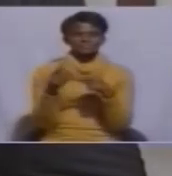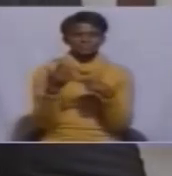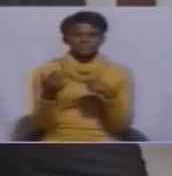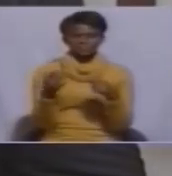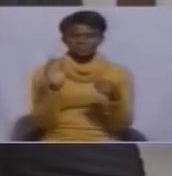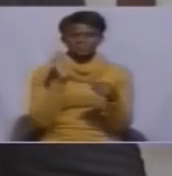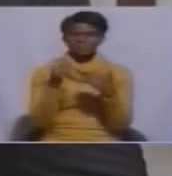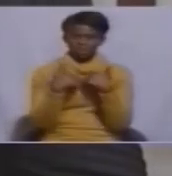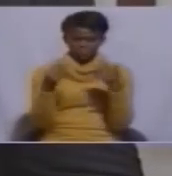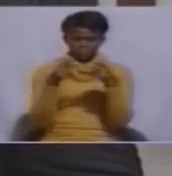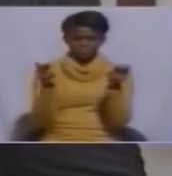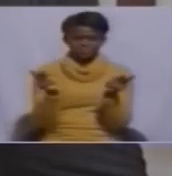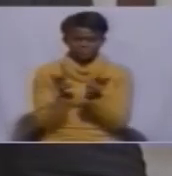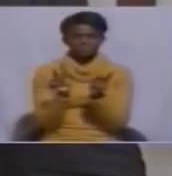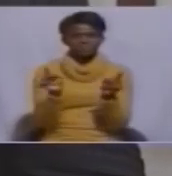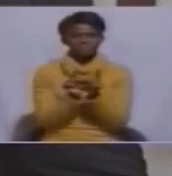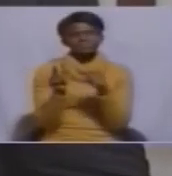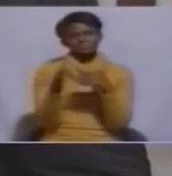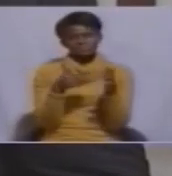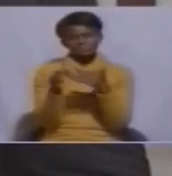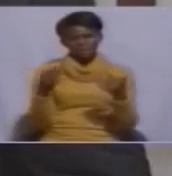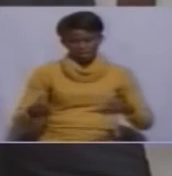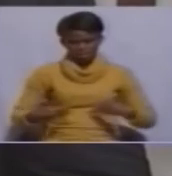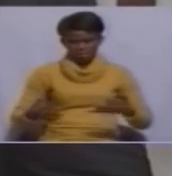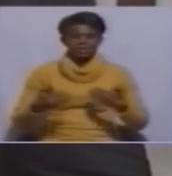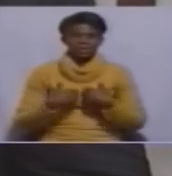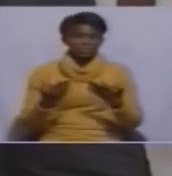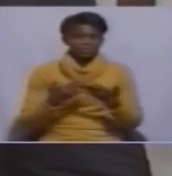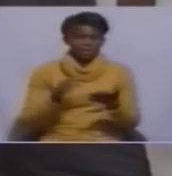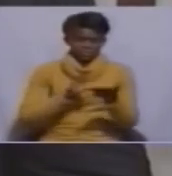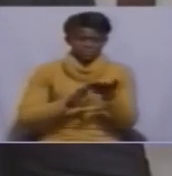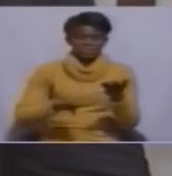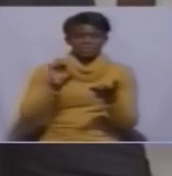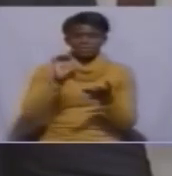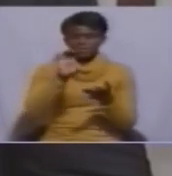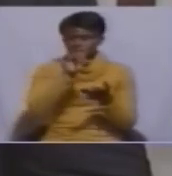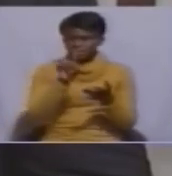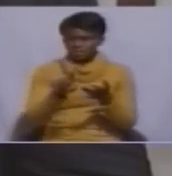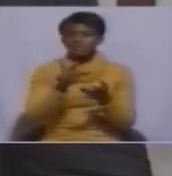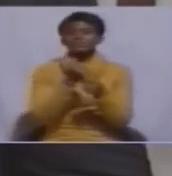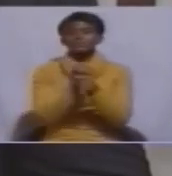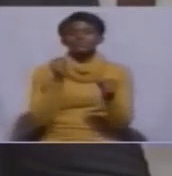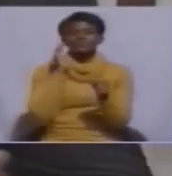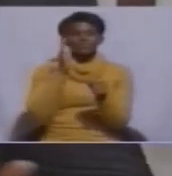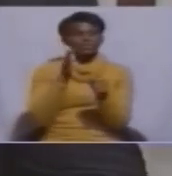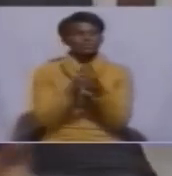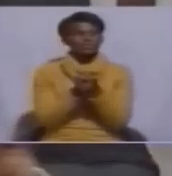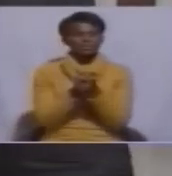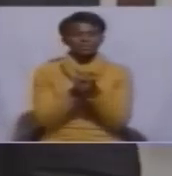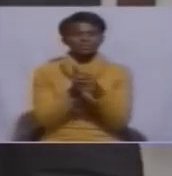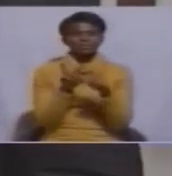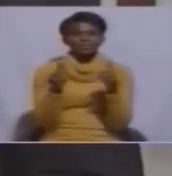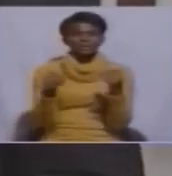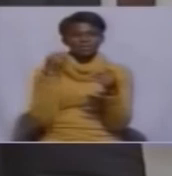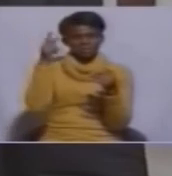I mean, the position will be as is. If they're not happy, I believe the Electoral Commission will address that. Maybe possibly they will amend, but it depends on what the political